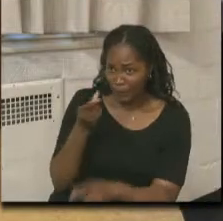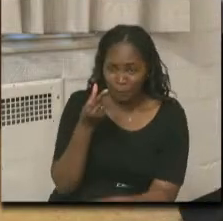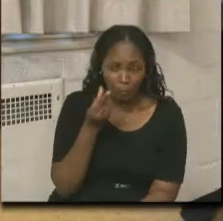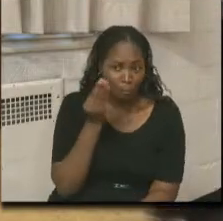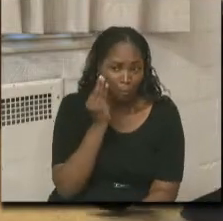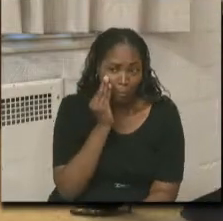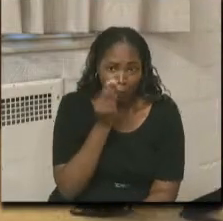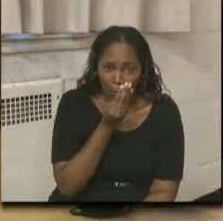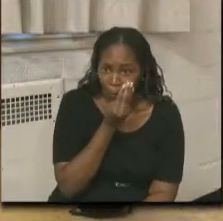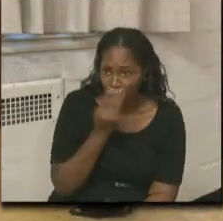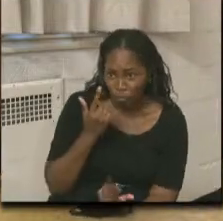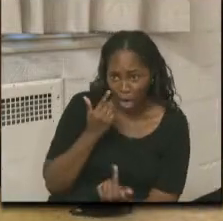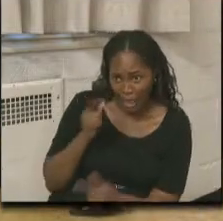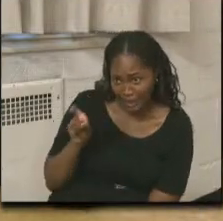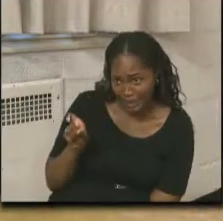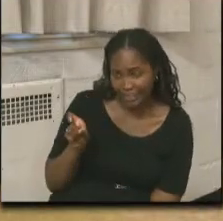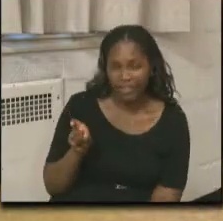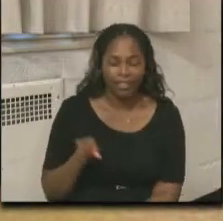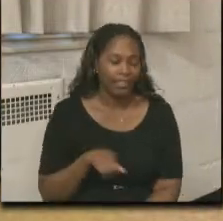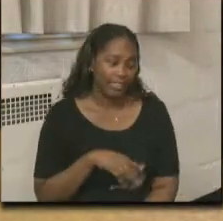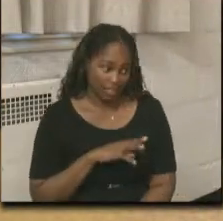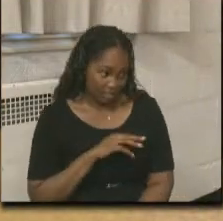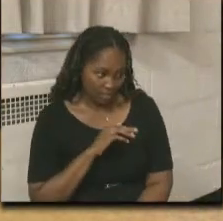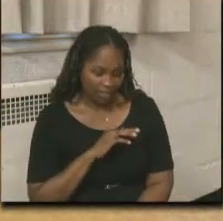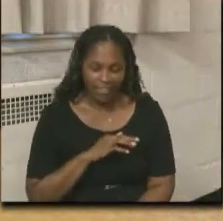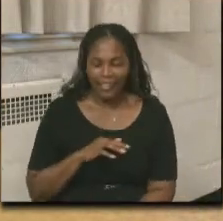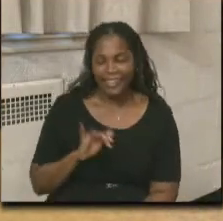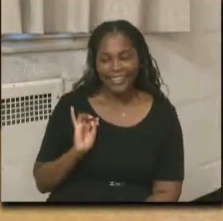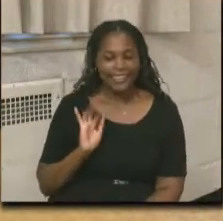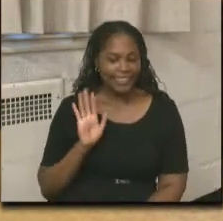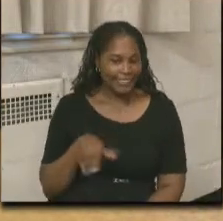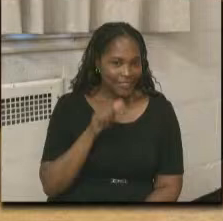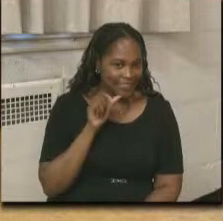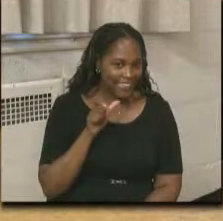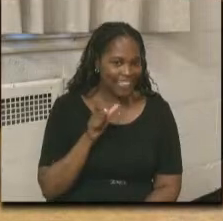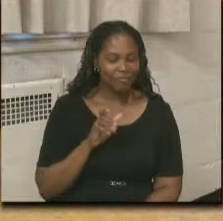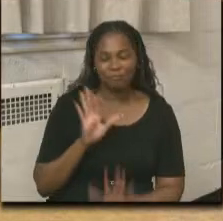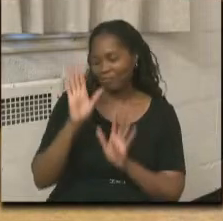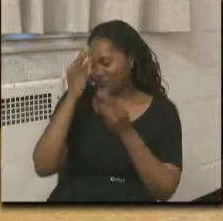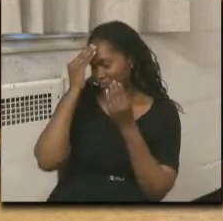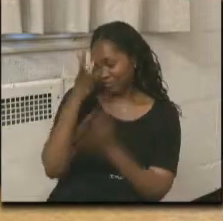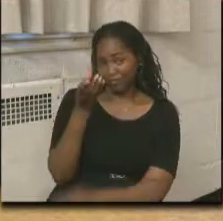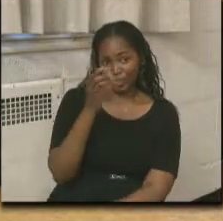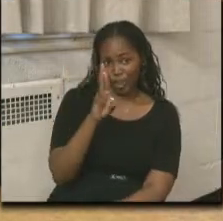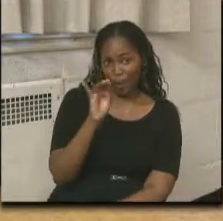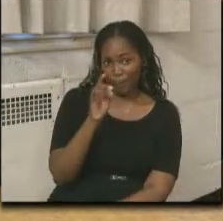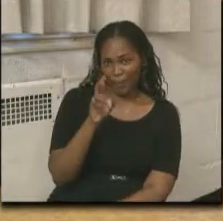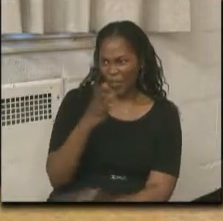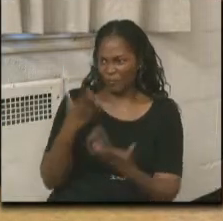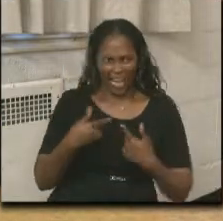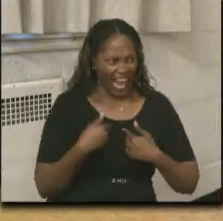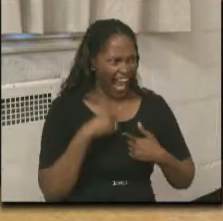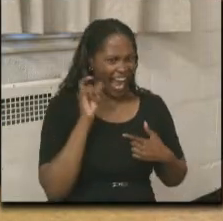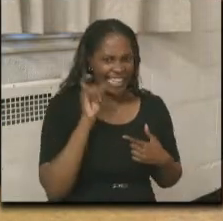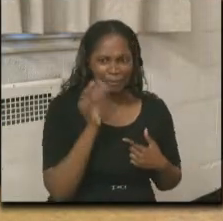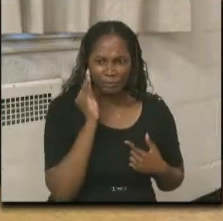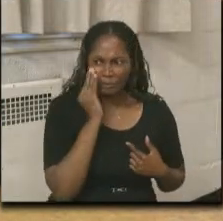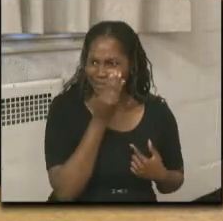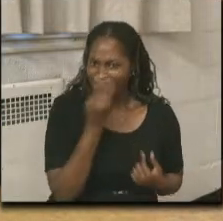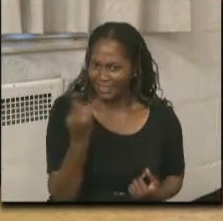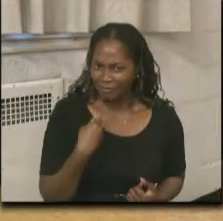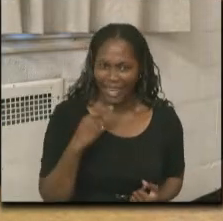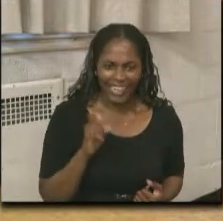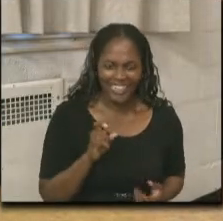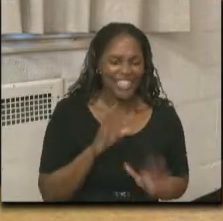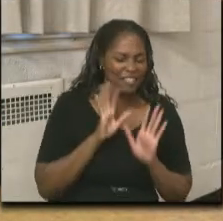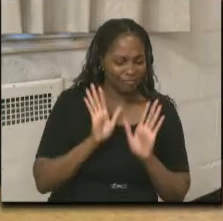Okay. Dr. Miller, oh my goodness. Do I need a tissue? All right. You